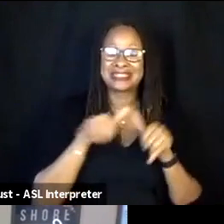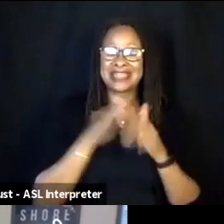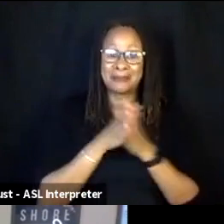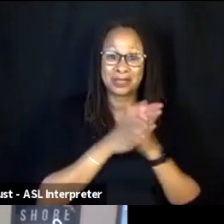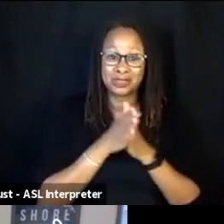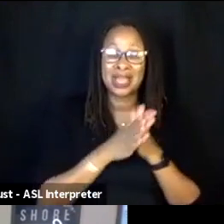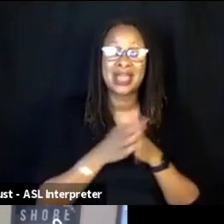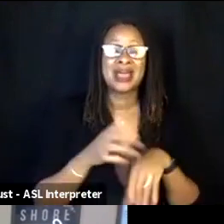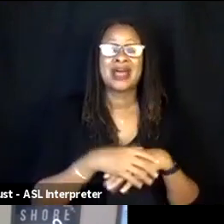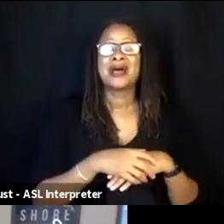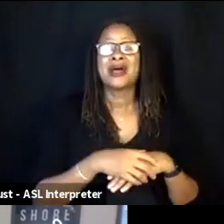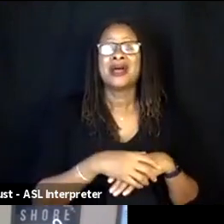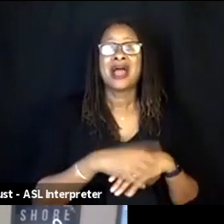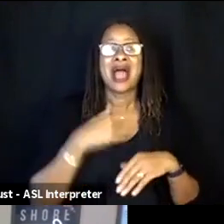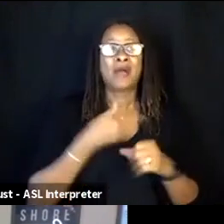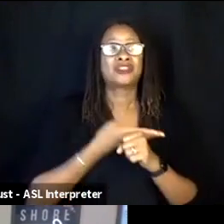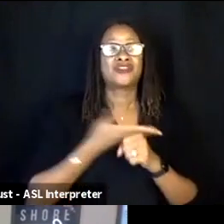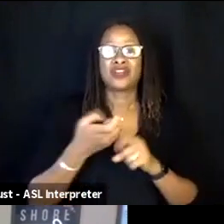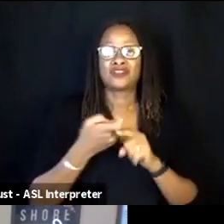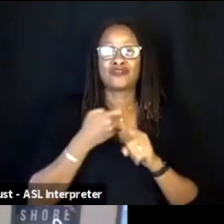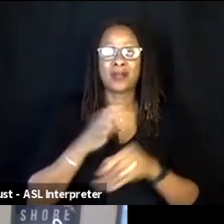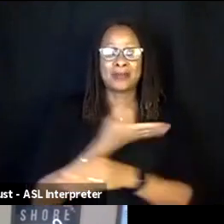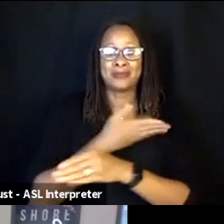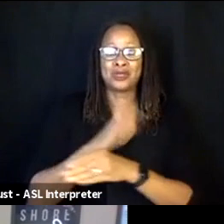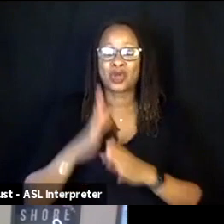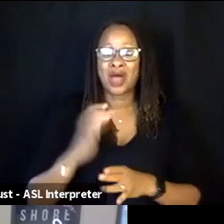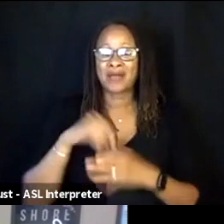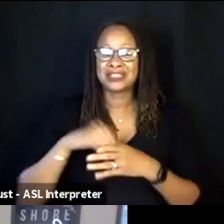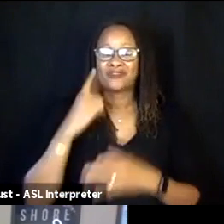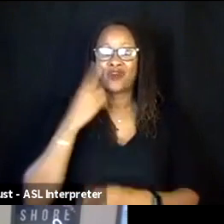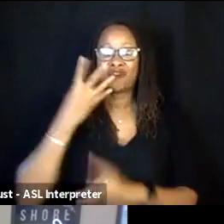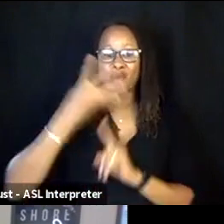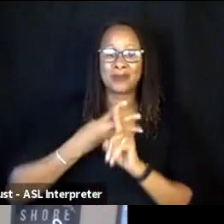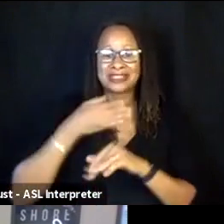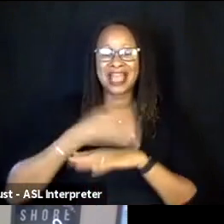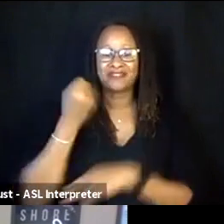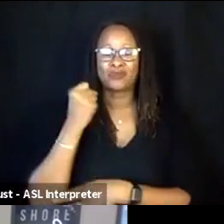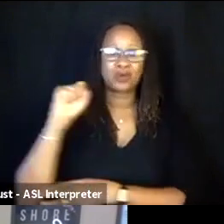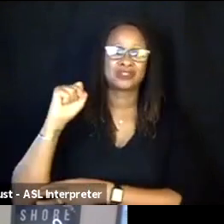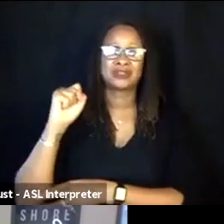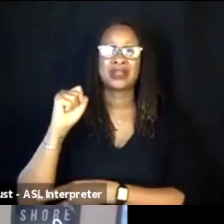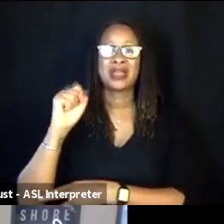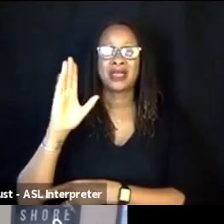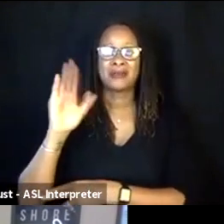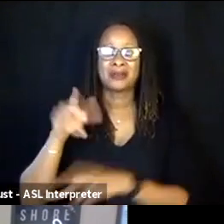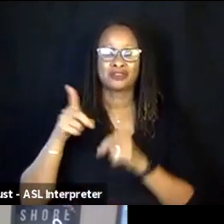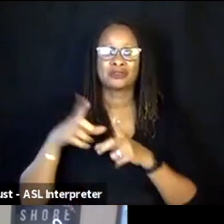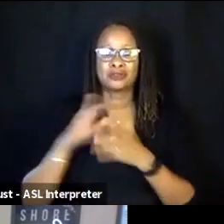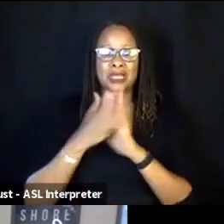because I had actually been fired from a musical I'd been in for 4 months after protesting being directed to be